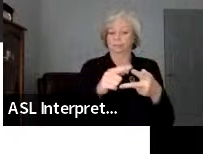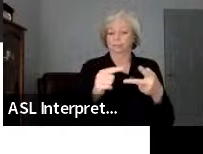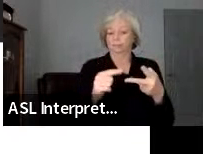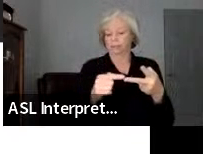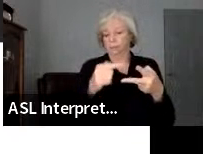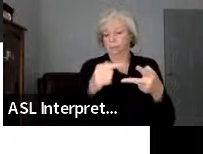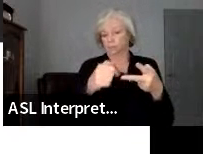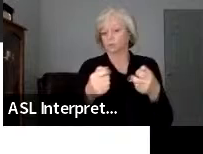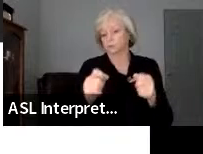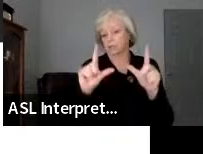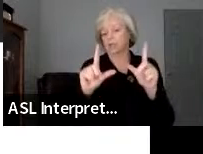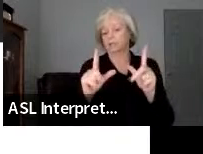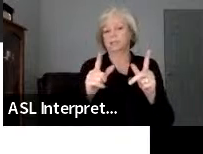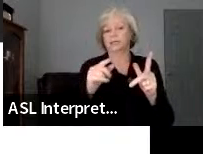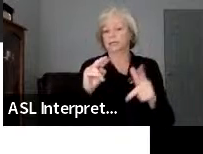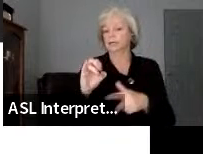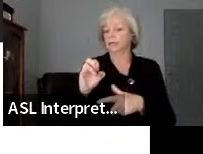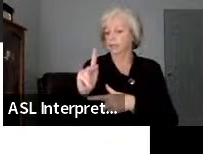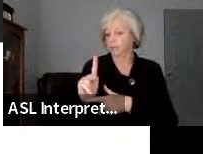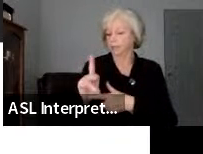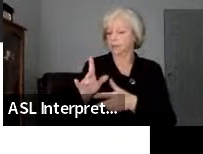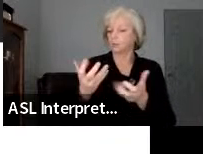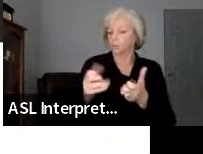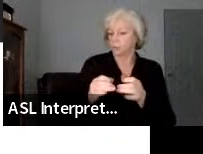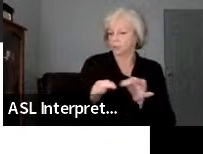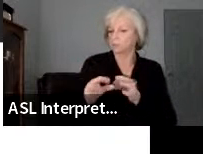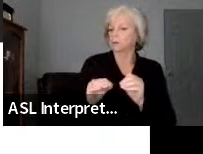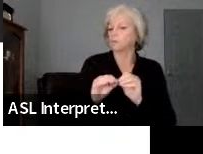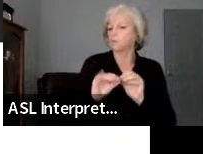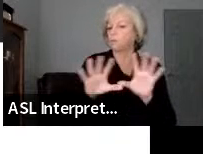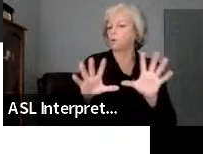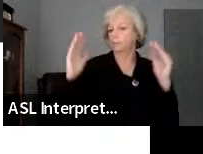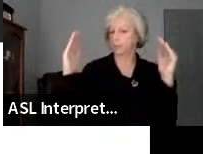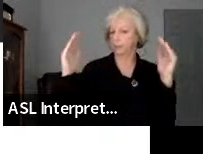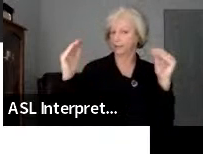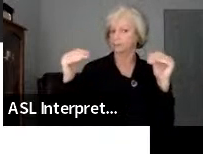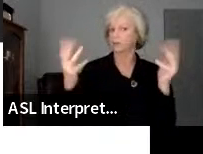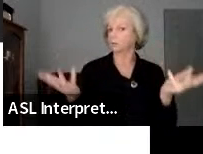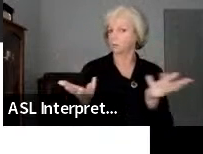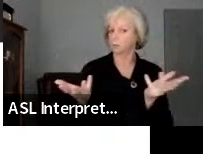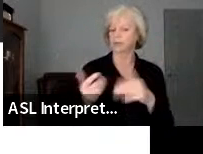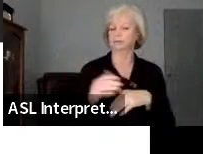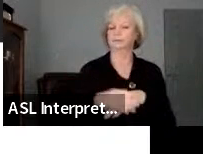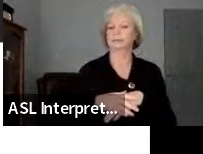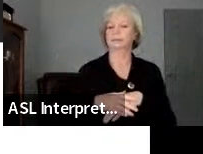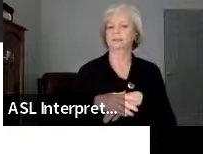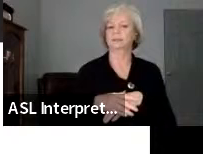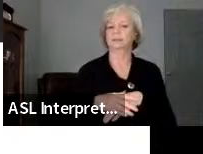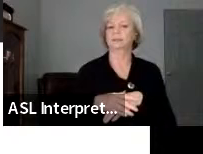more about what we can expect, and then I'll wrap it up with the final slide.